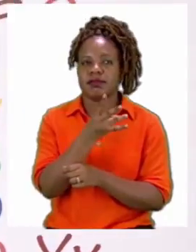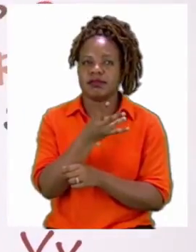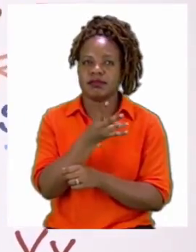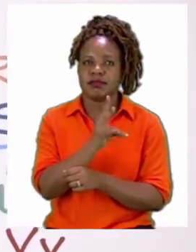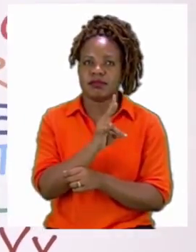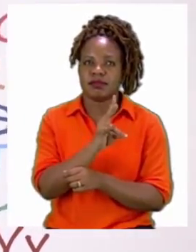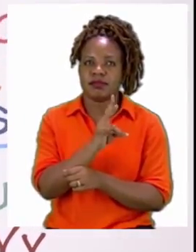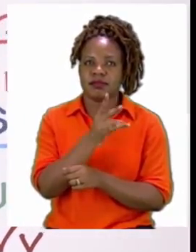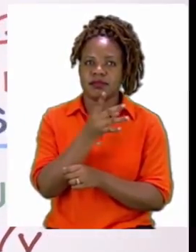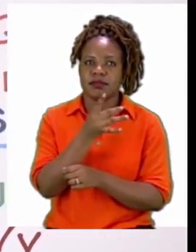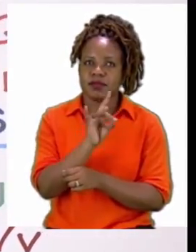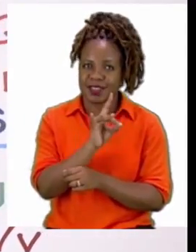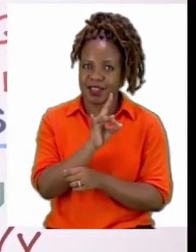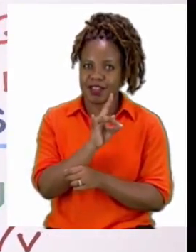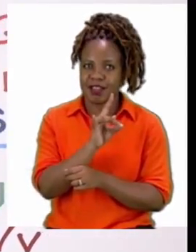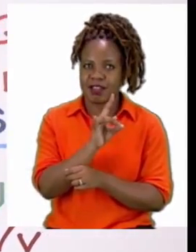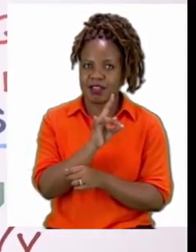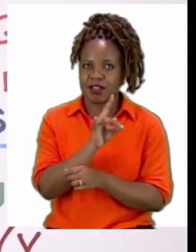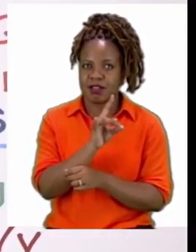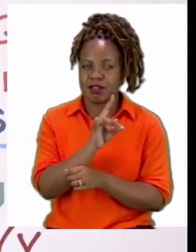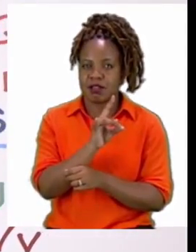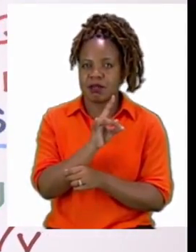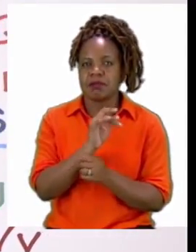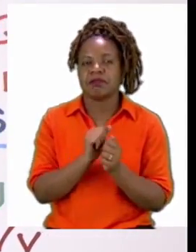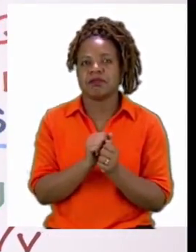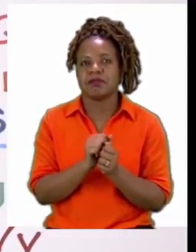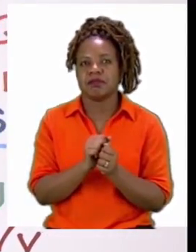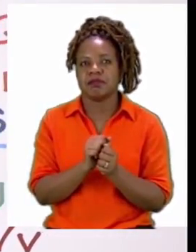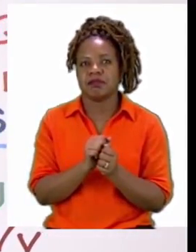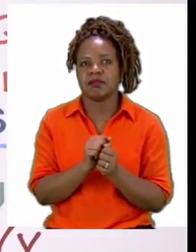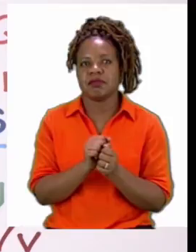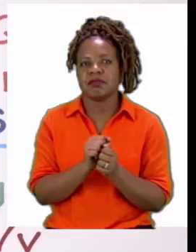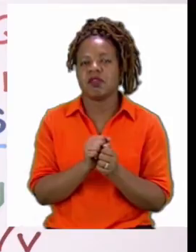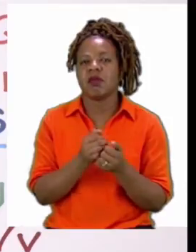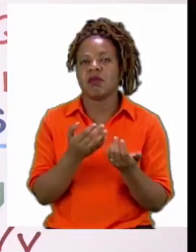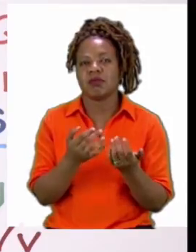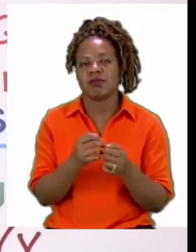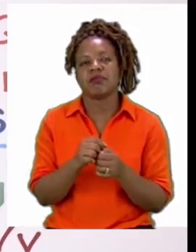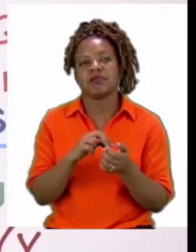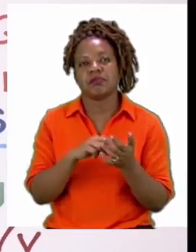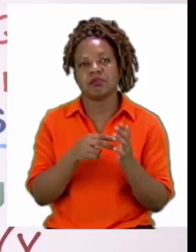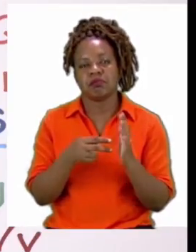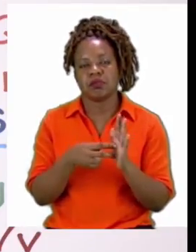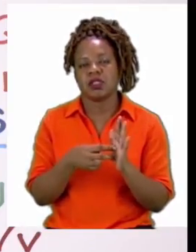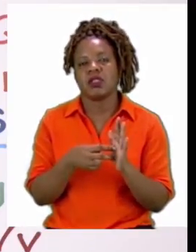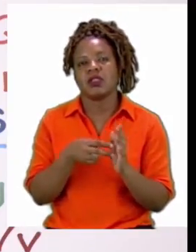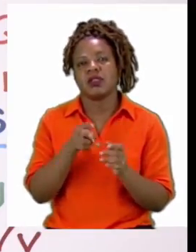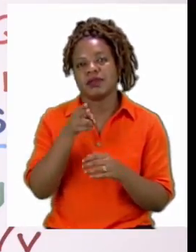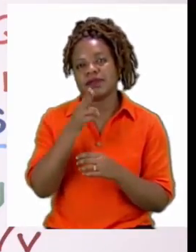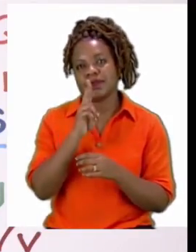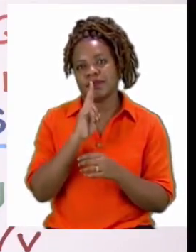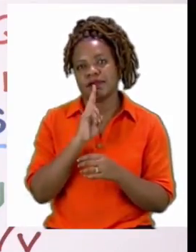7, 8. So our answer is 4. So we are going to write